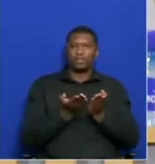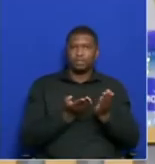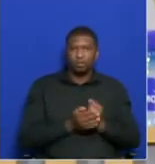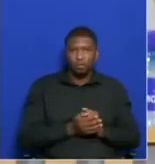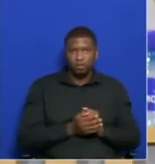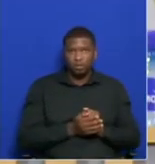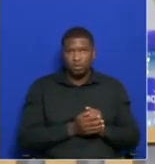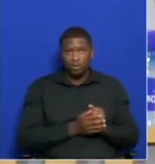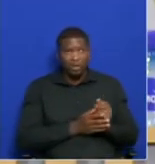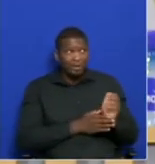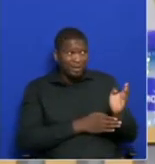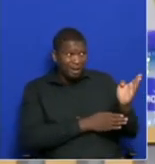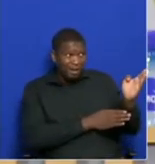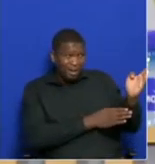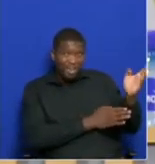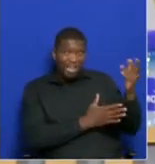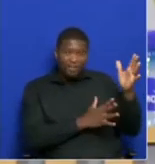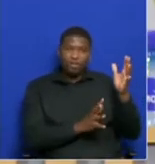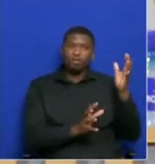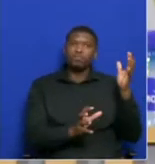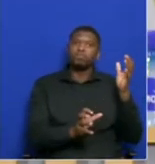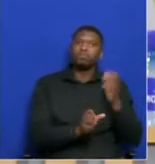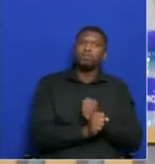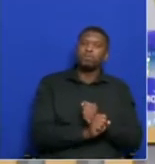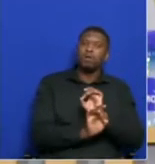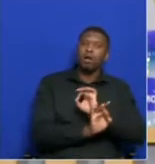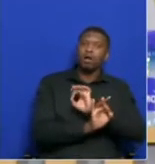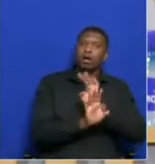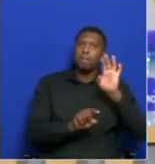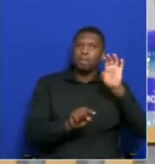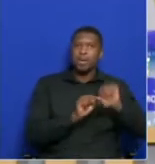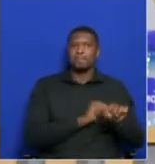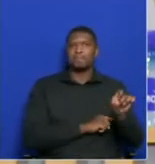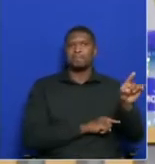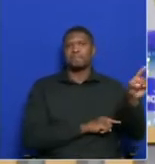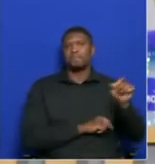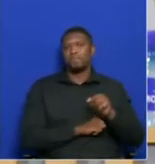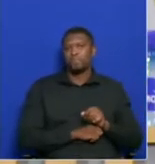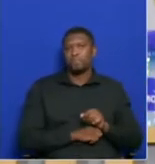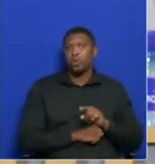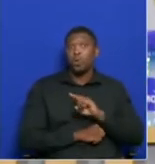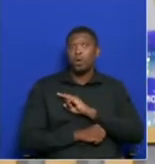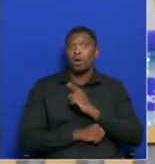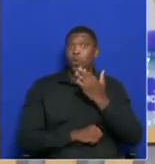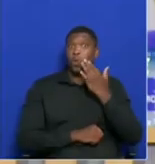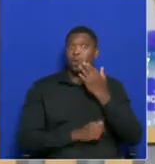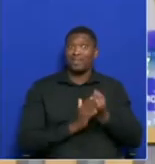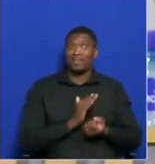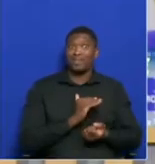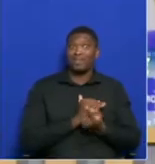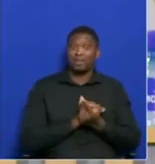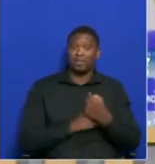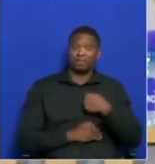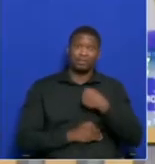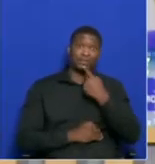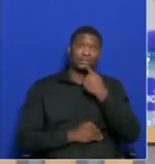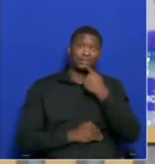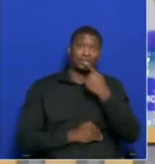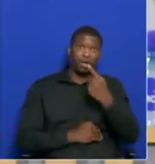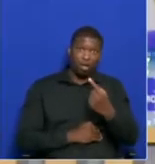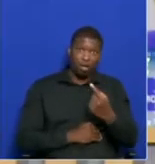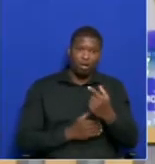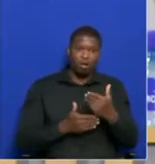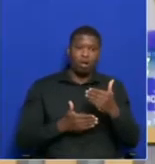this. That is why when I say I later cancelled